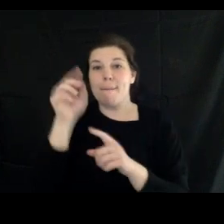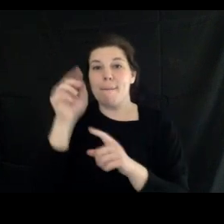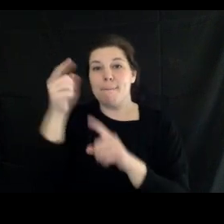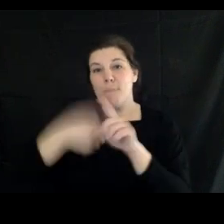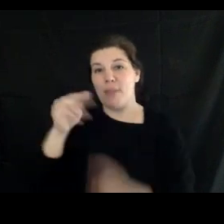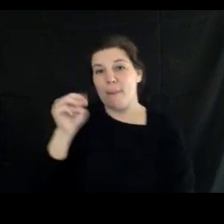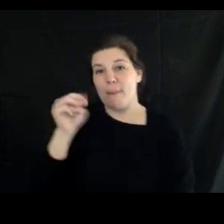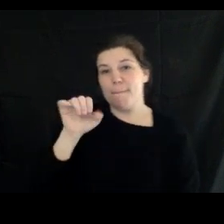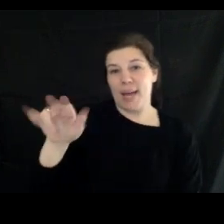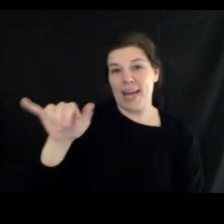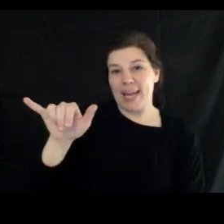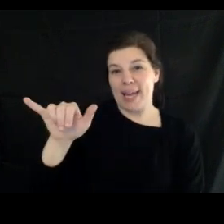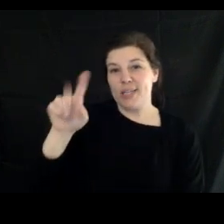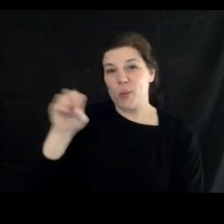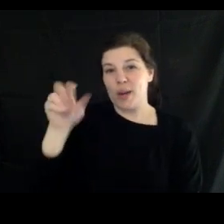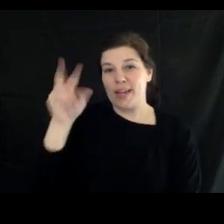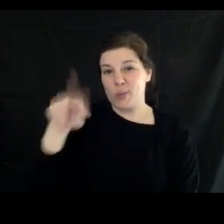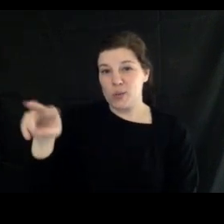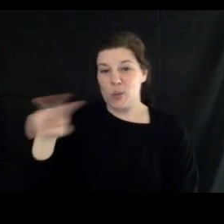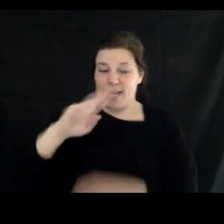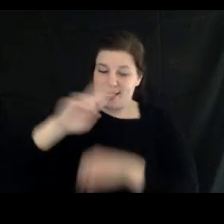Historic Preservation Month.